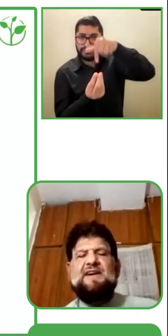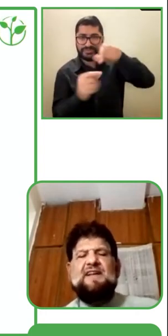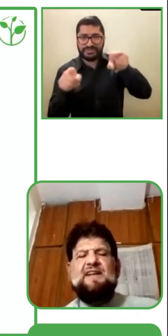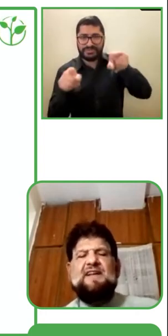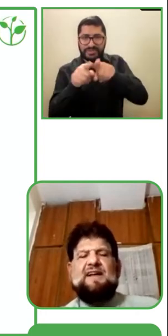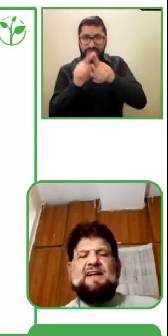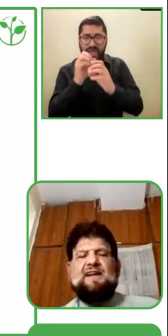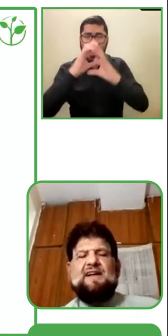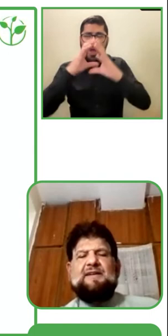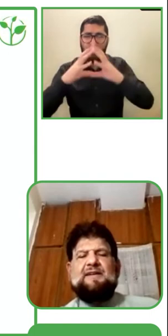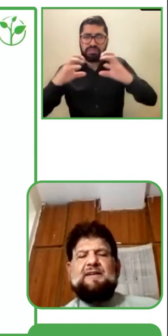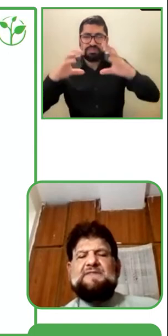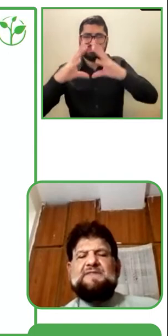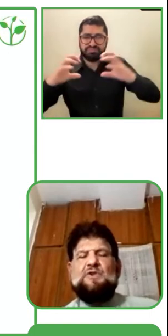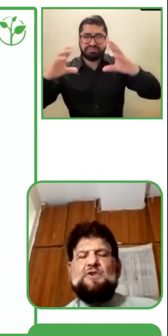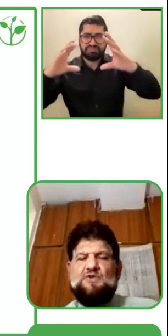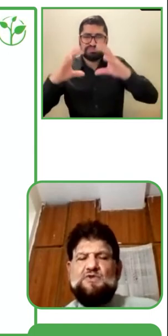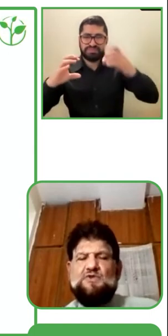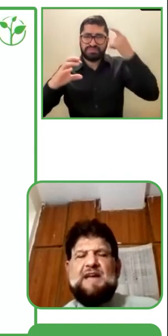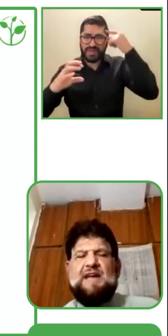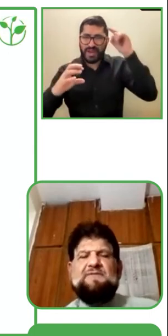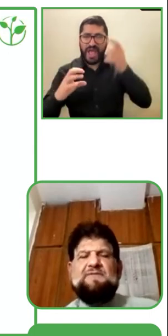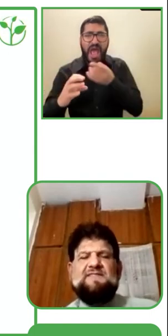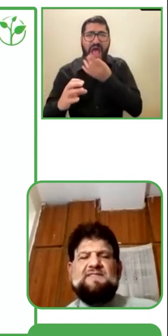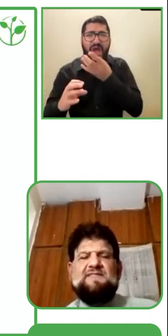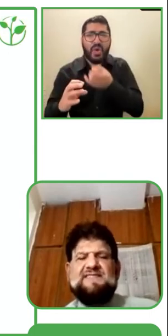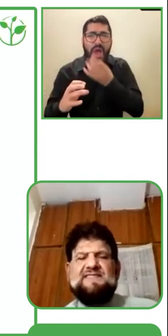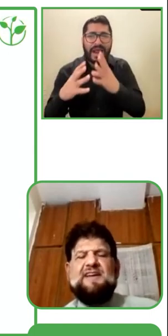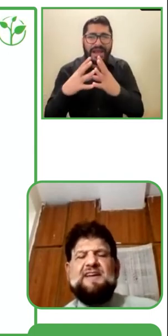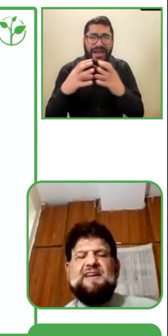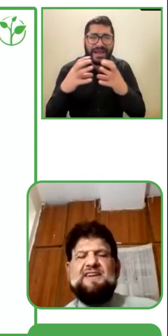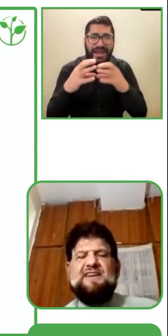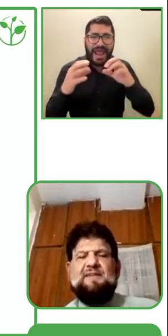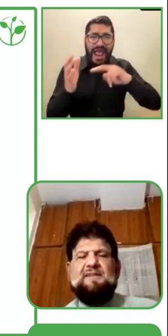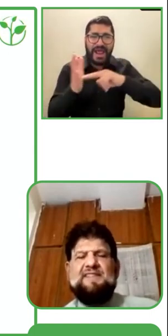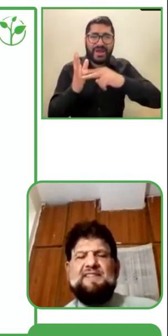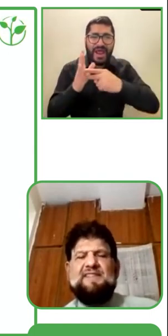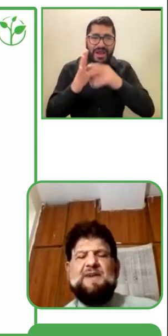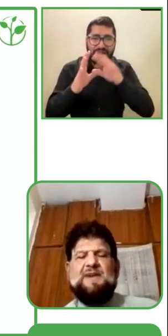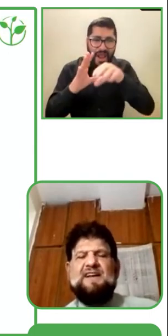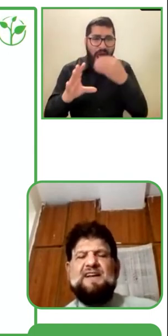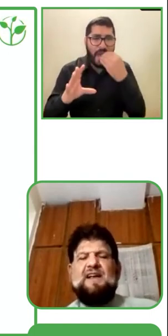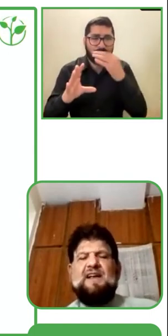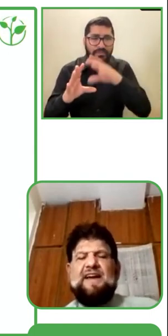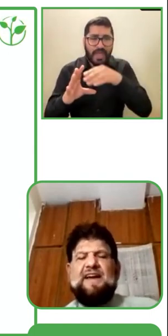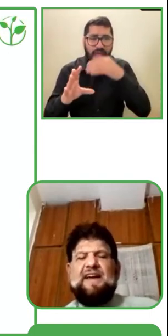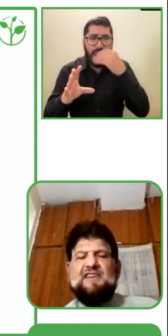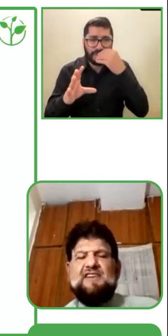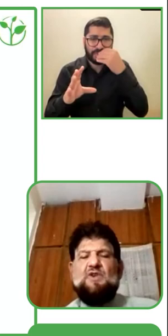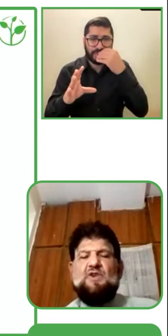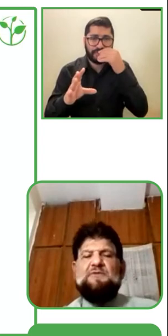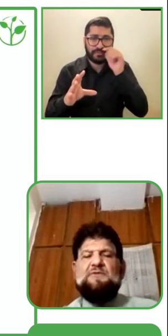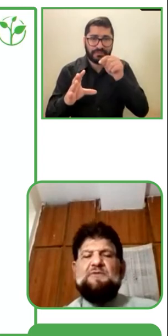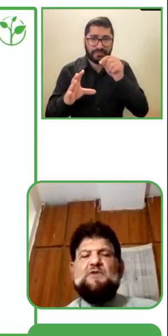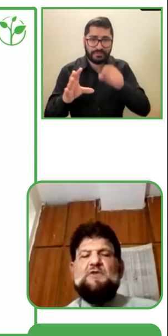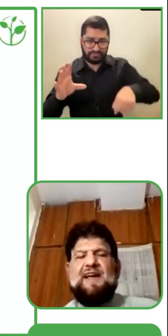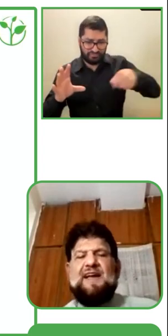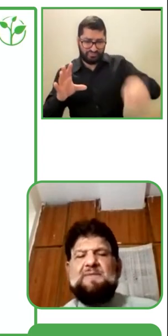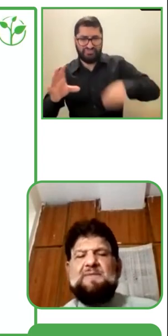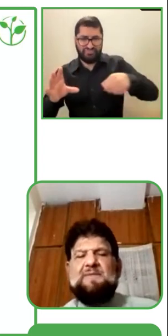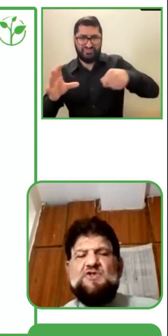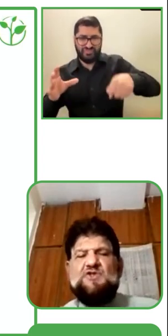handlebar. So two type of activities this can be done on this bike. And also if you put